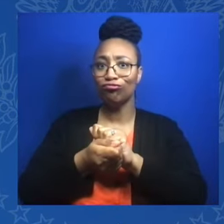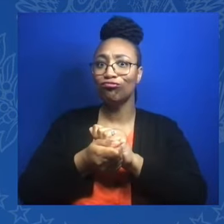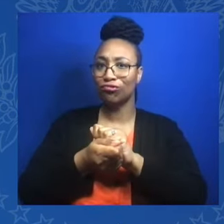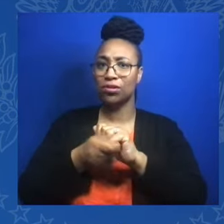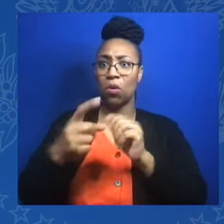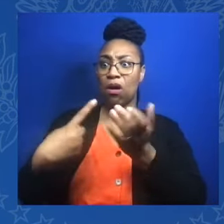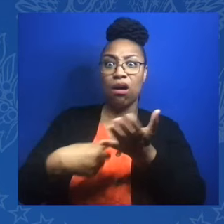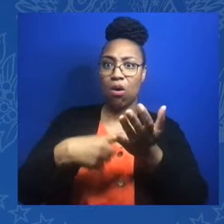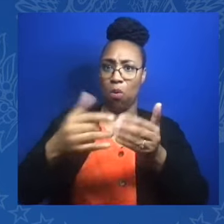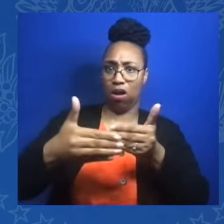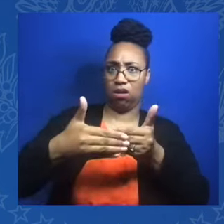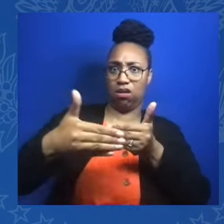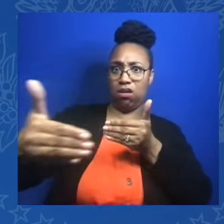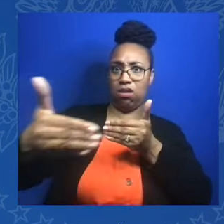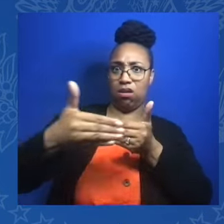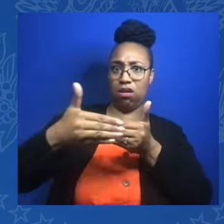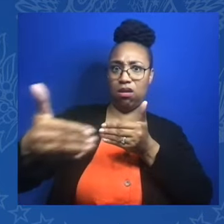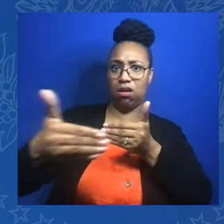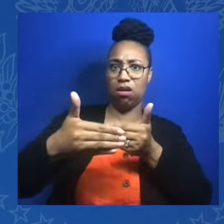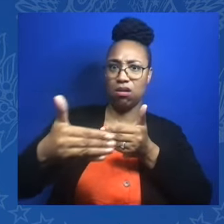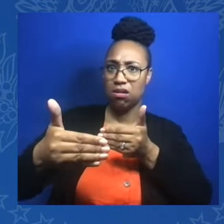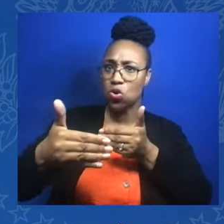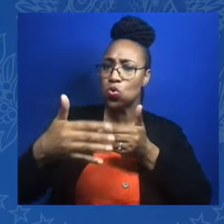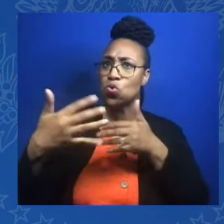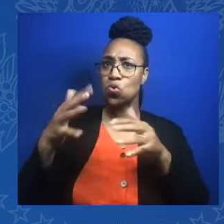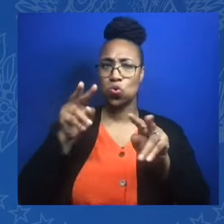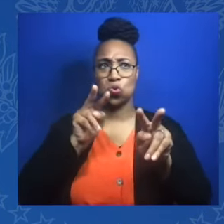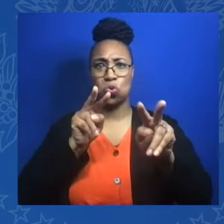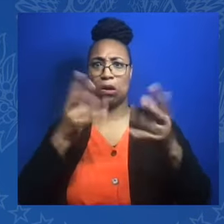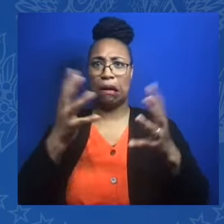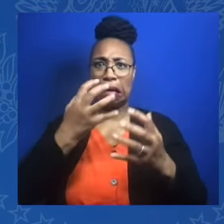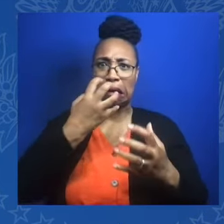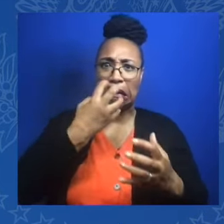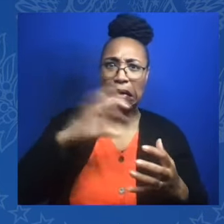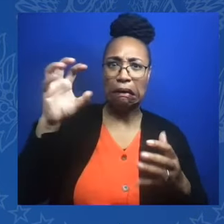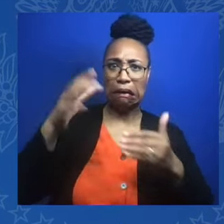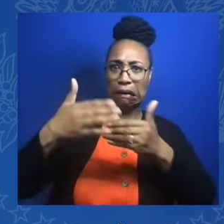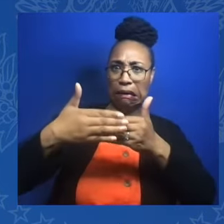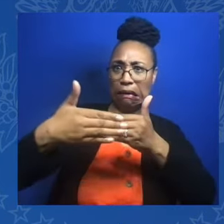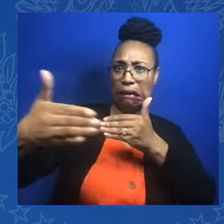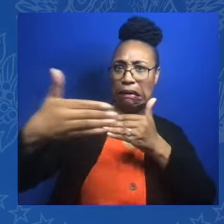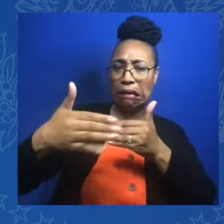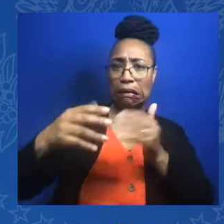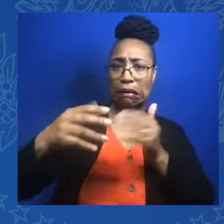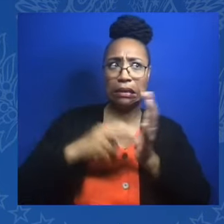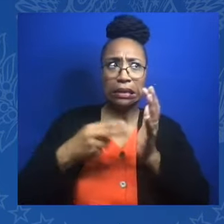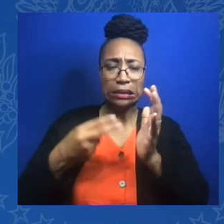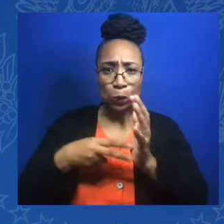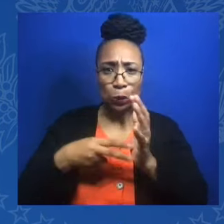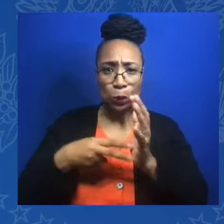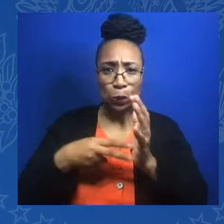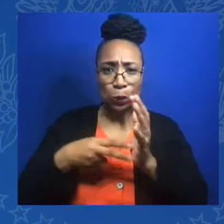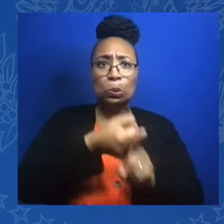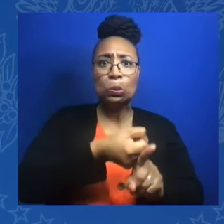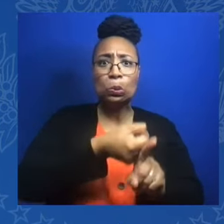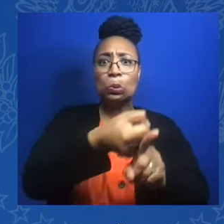plus de sécheresse, inondations et plus d'espèces en péril.